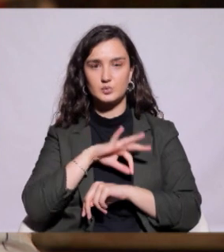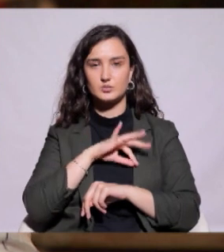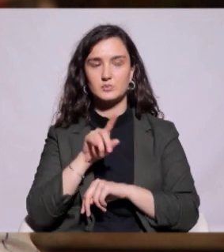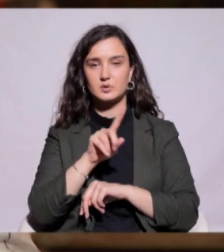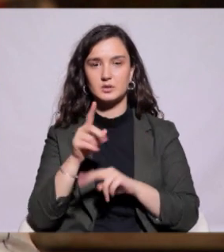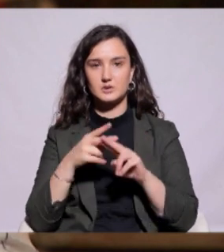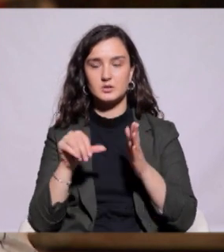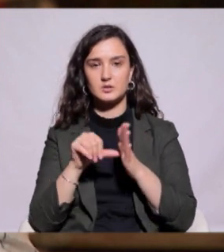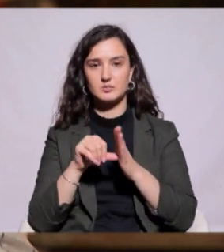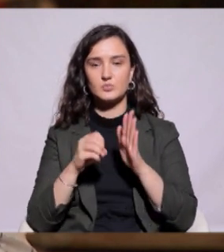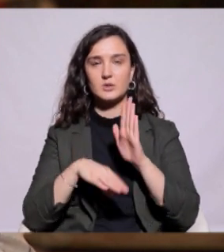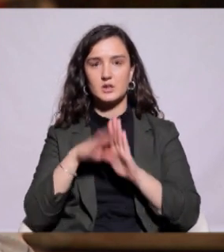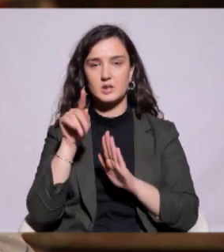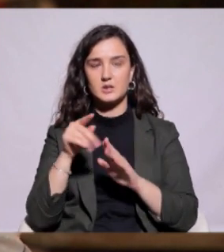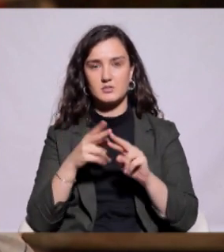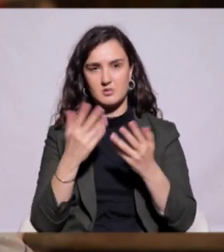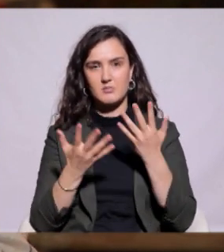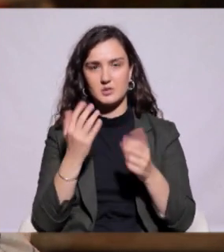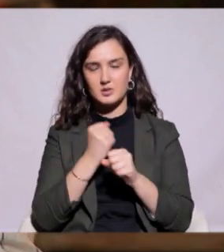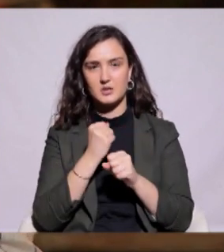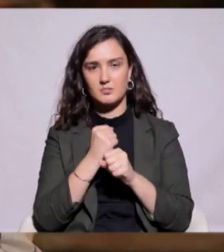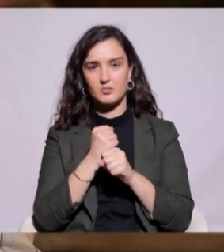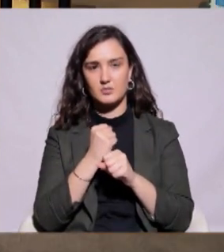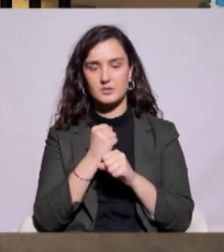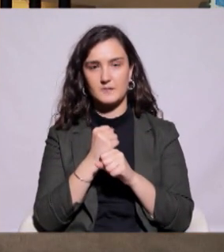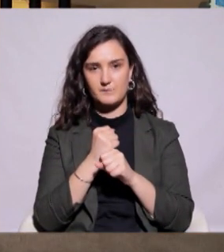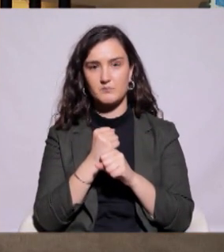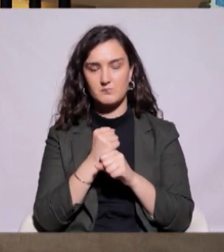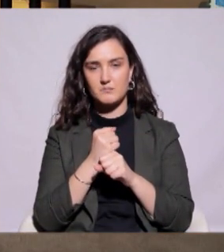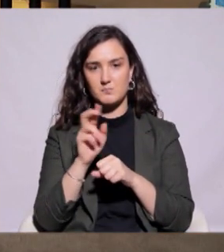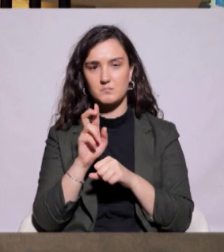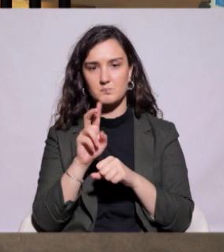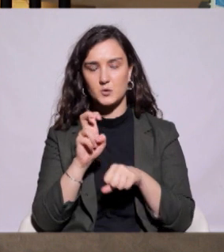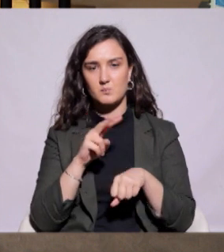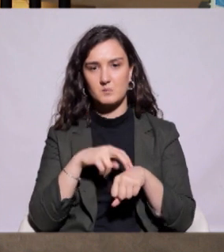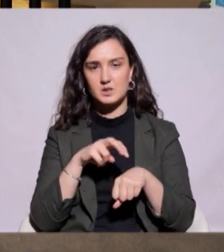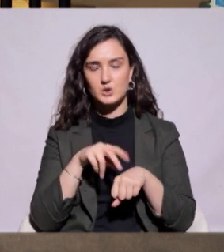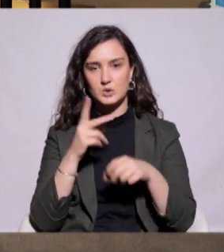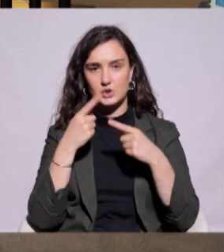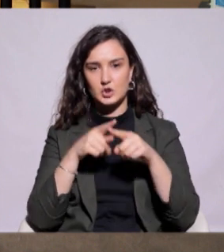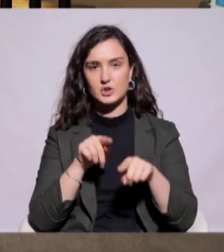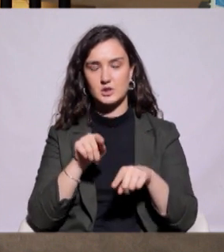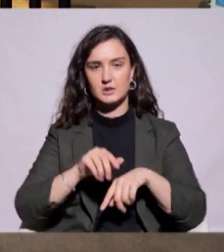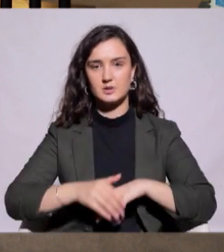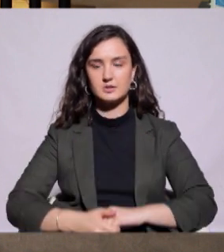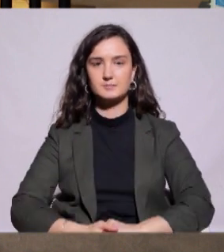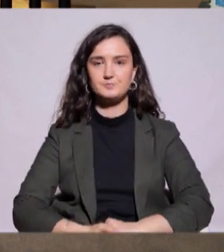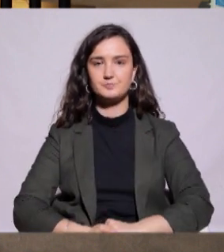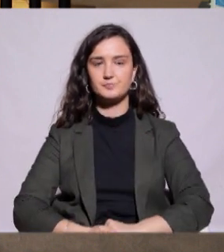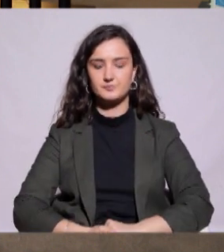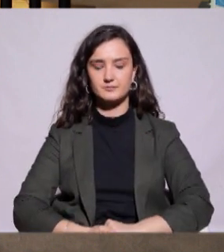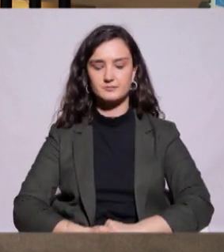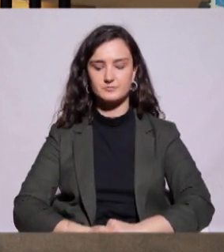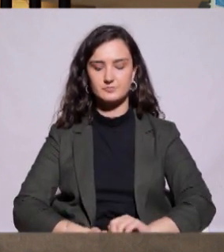something that helped you get better, it was probably made by a biomedical engineer. Biomedical